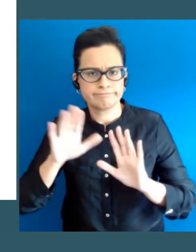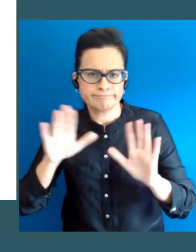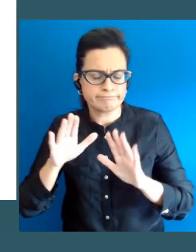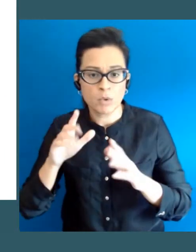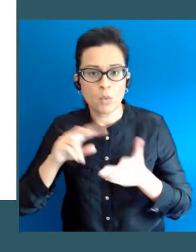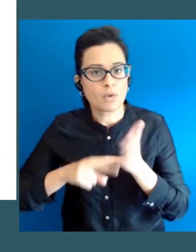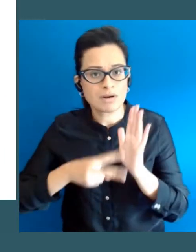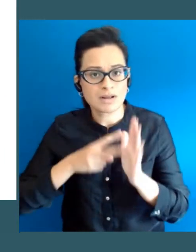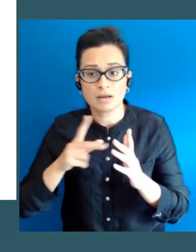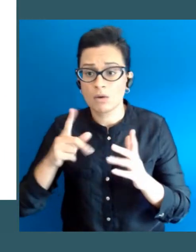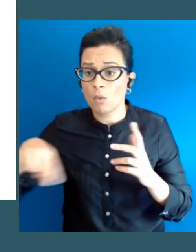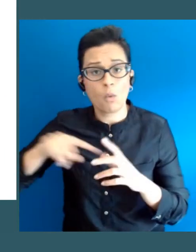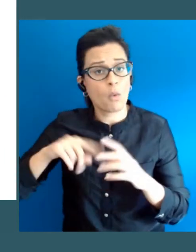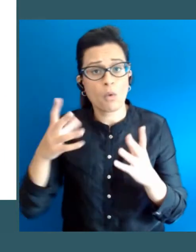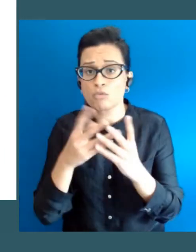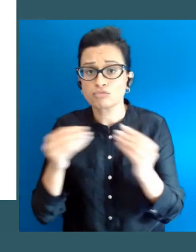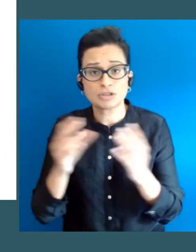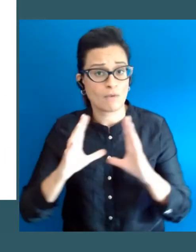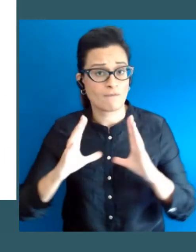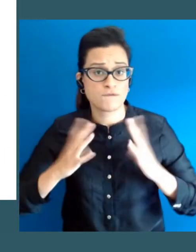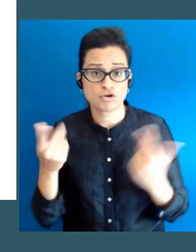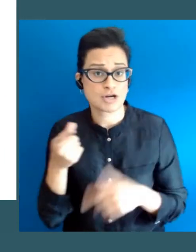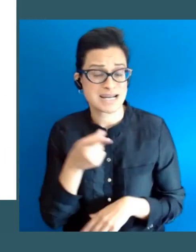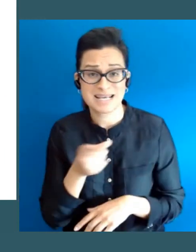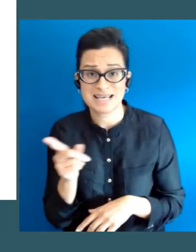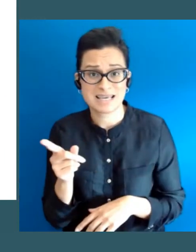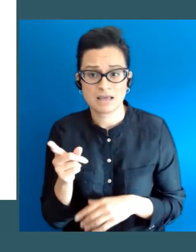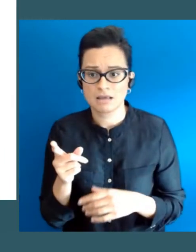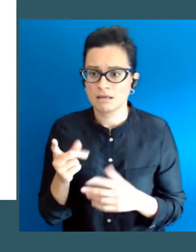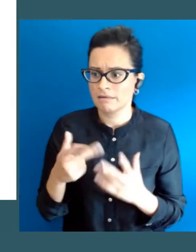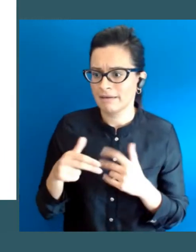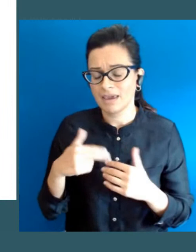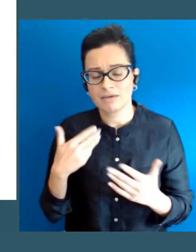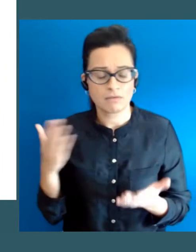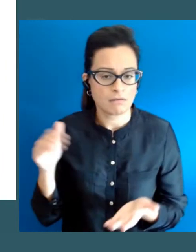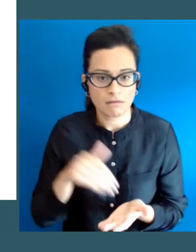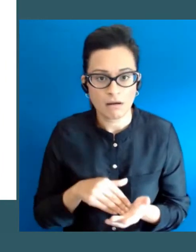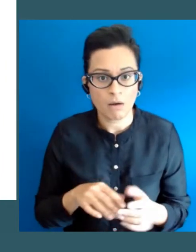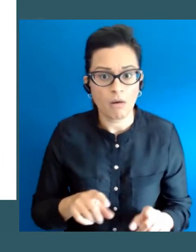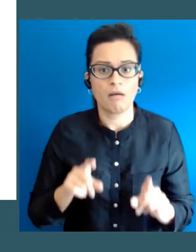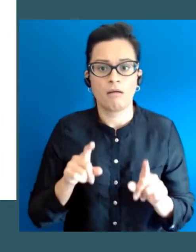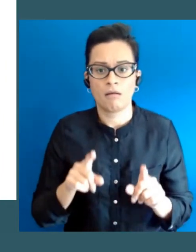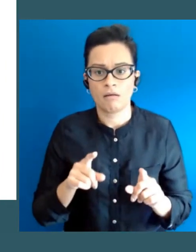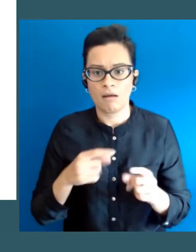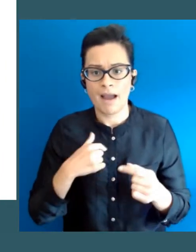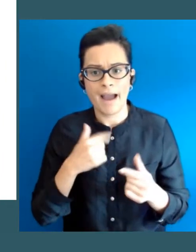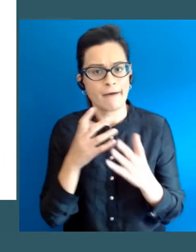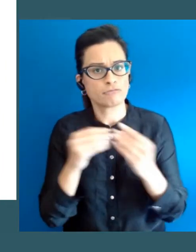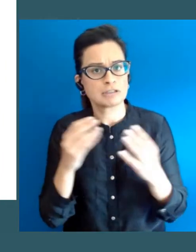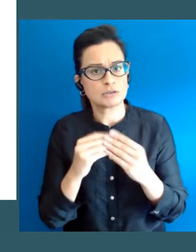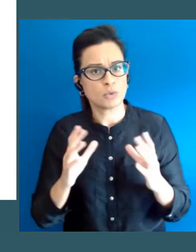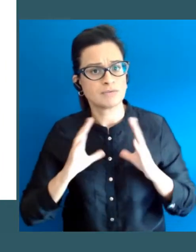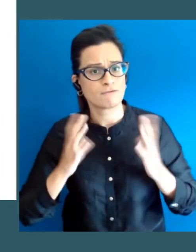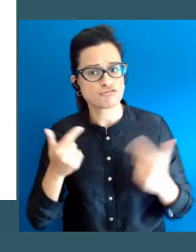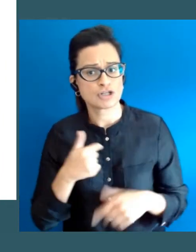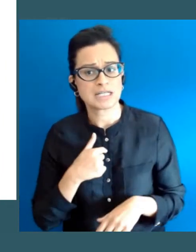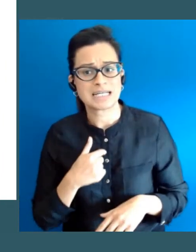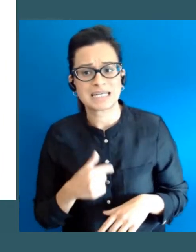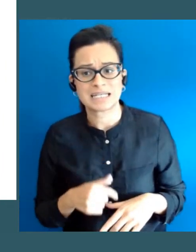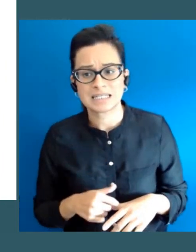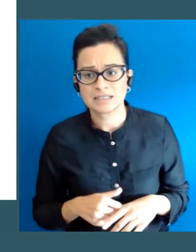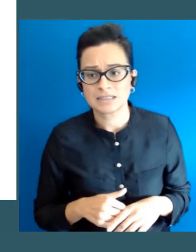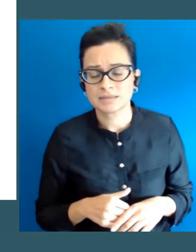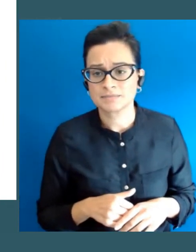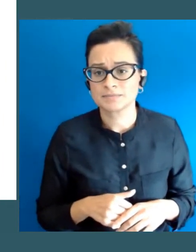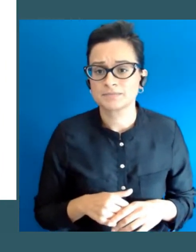to anybody who finds their way to us or we engage proactively with. So it went